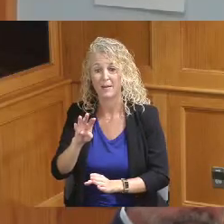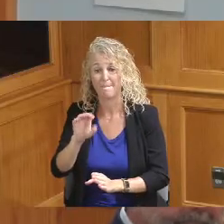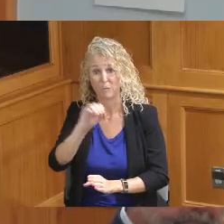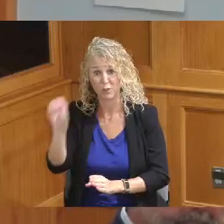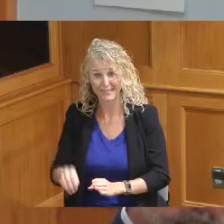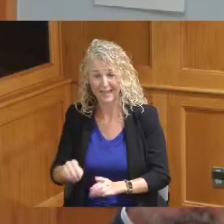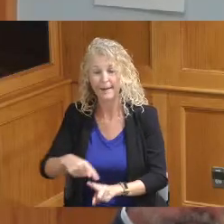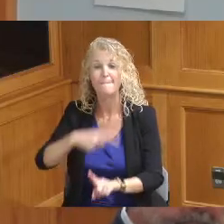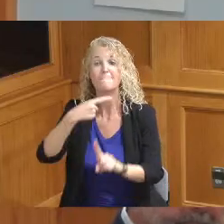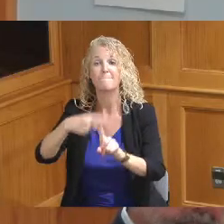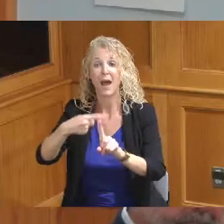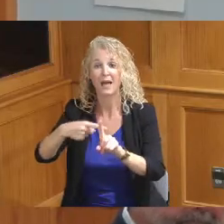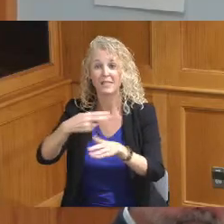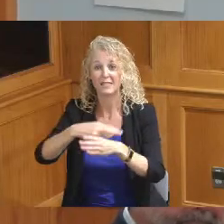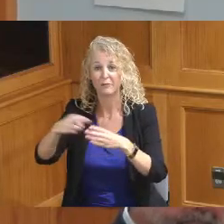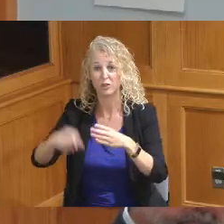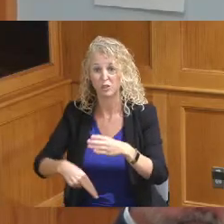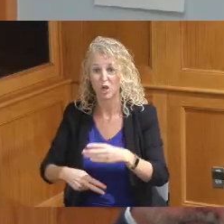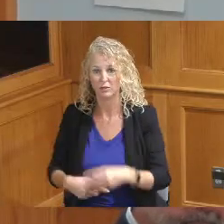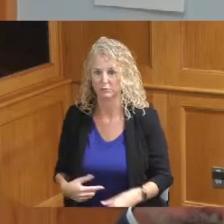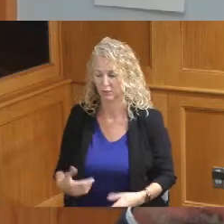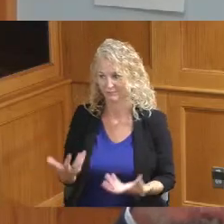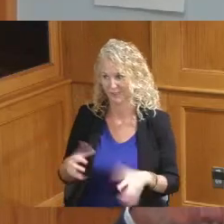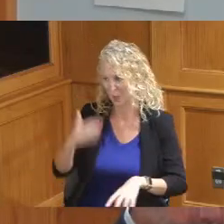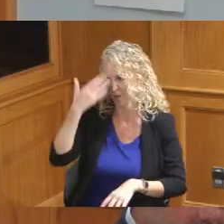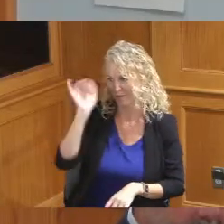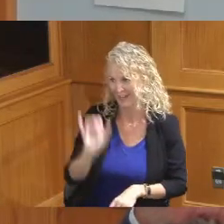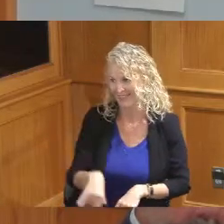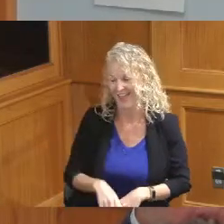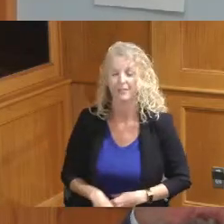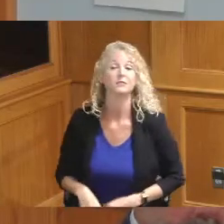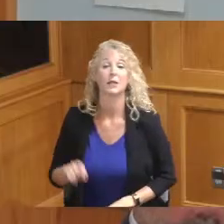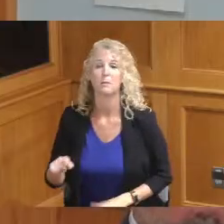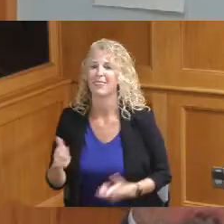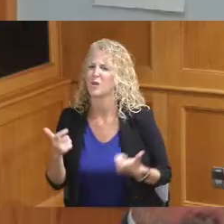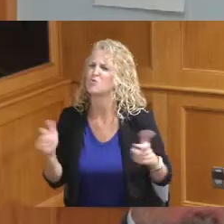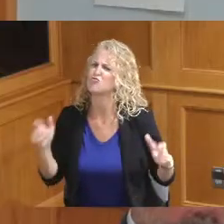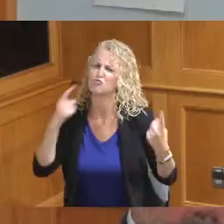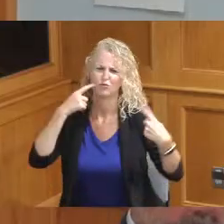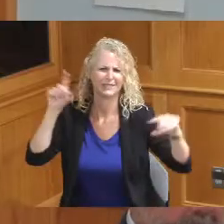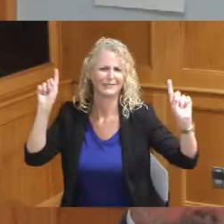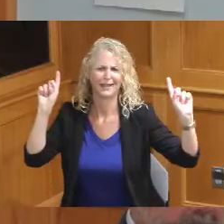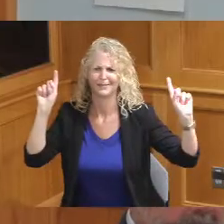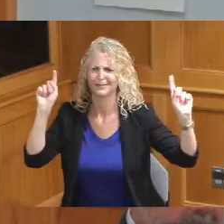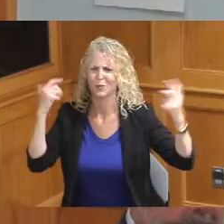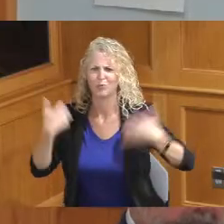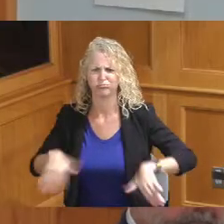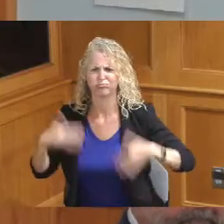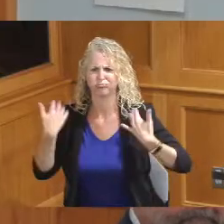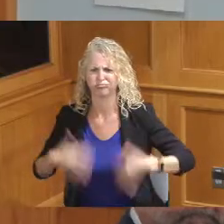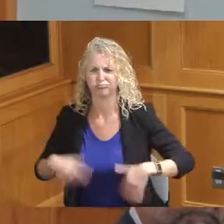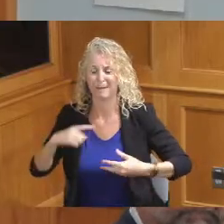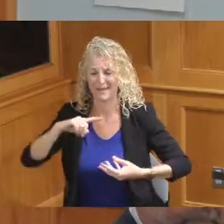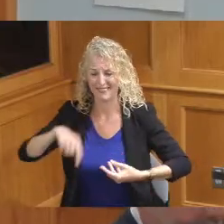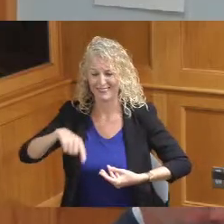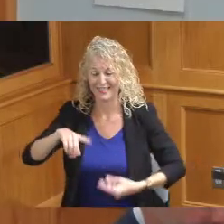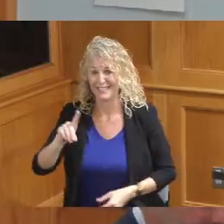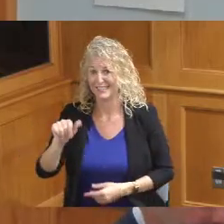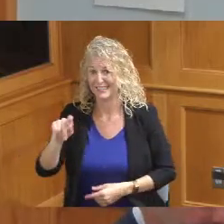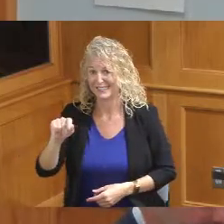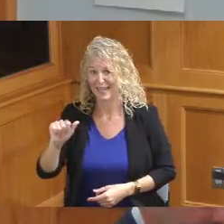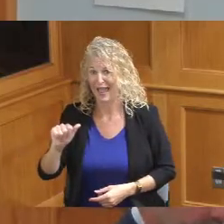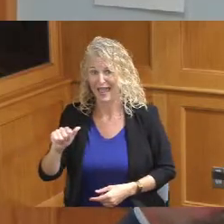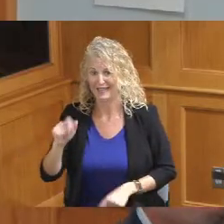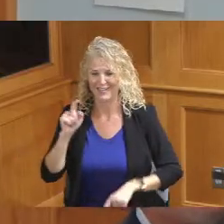which again, either just means more time or dismissal. But this has been hugely successful. These are numbers that I don't think any of us could have